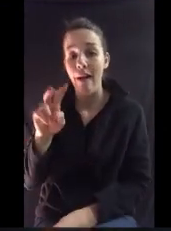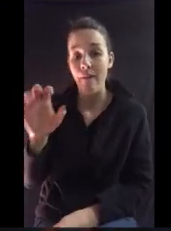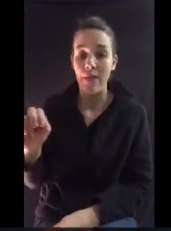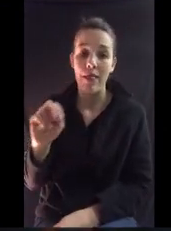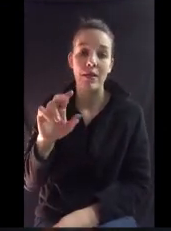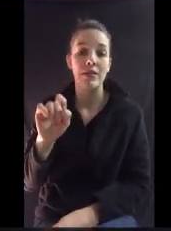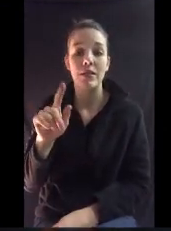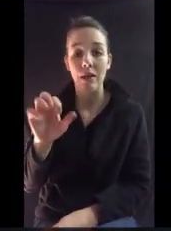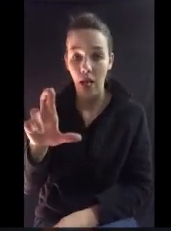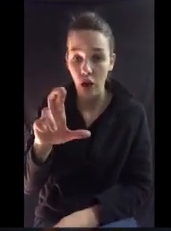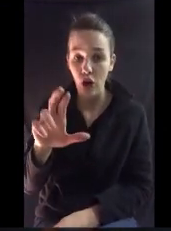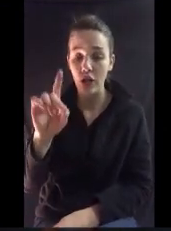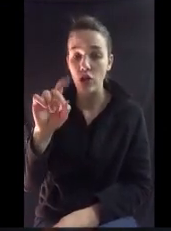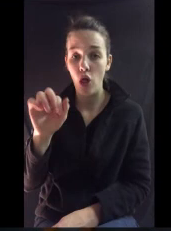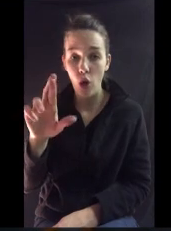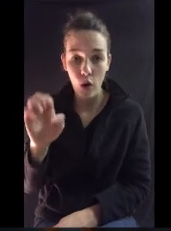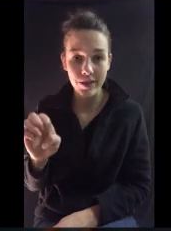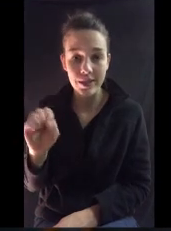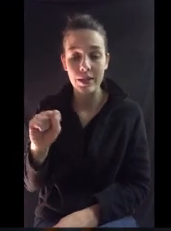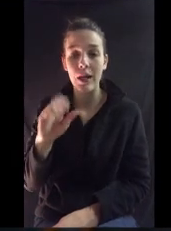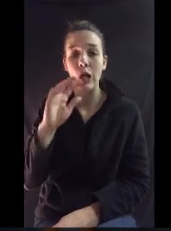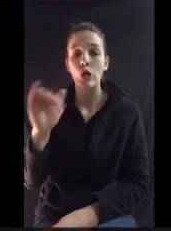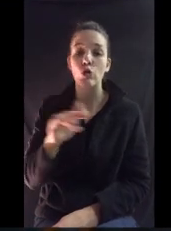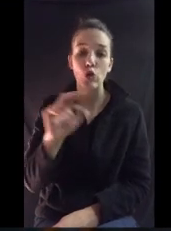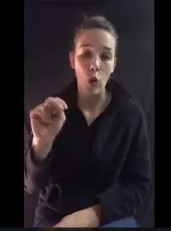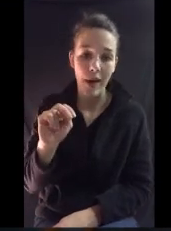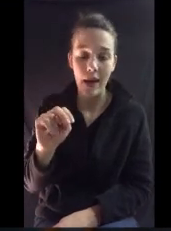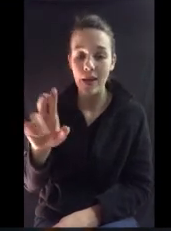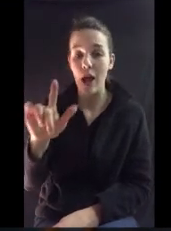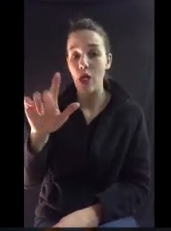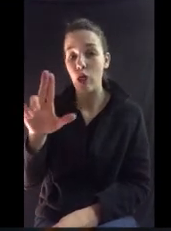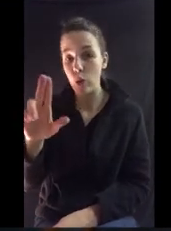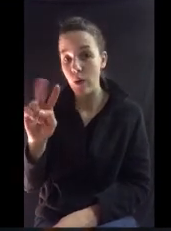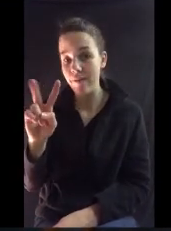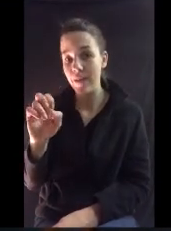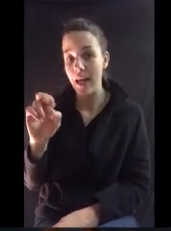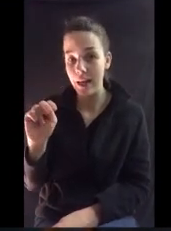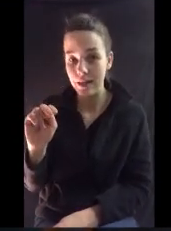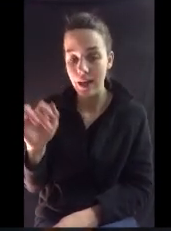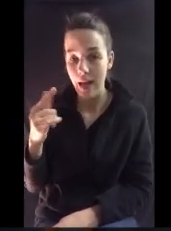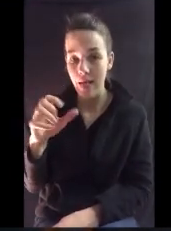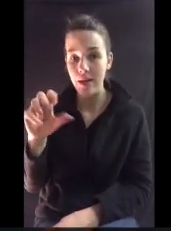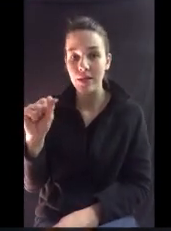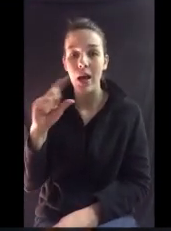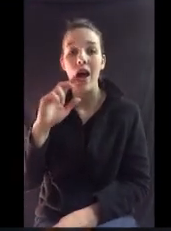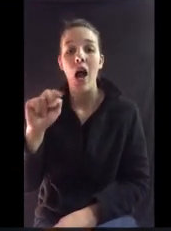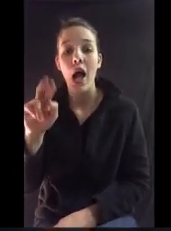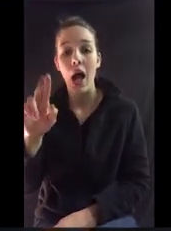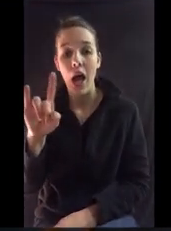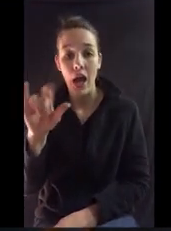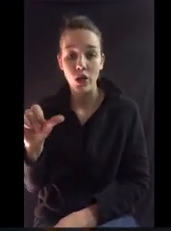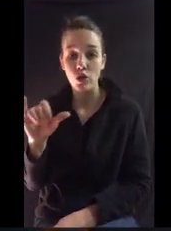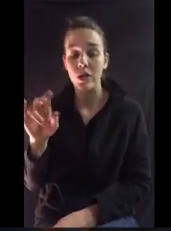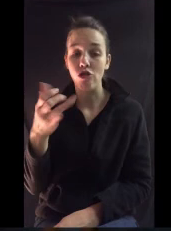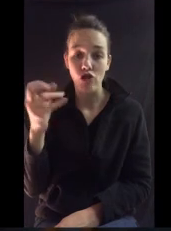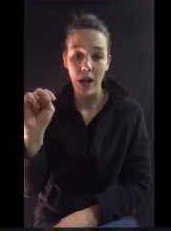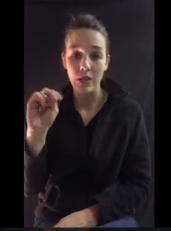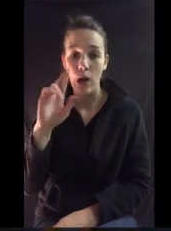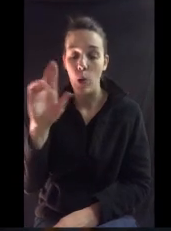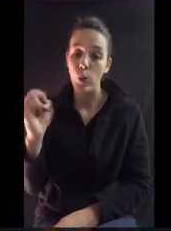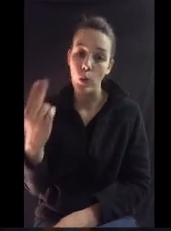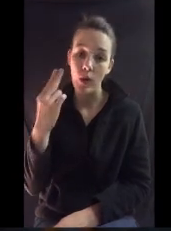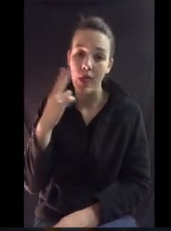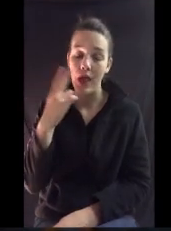care. For Evelyn Stiller and Doris Underdahl, Joanne Amundsen and Lou Van Gallis, for Audrey Johnson,